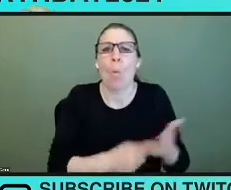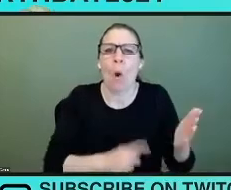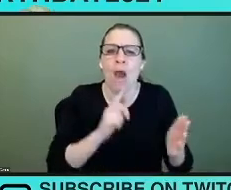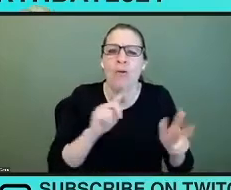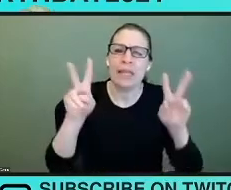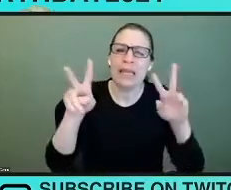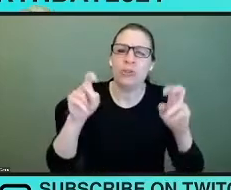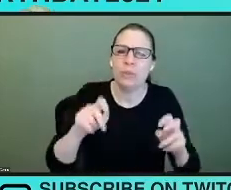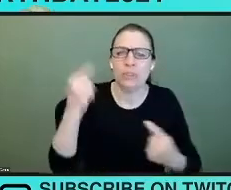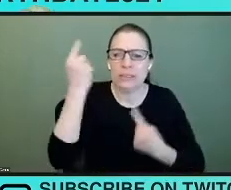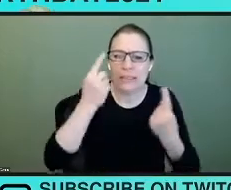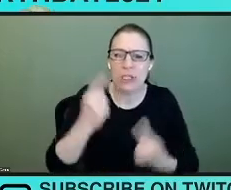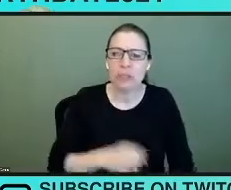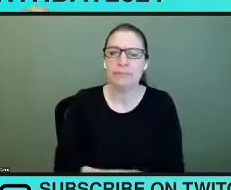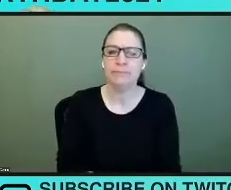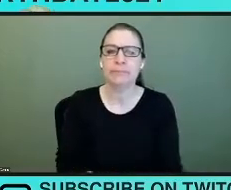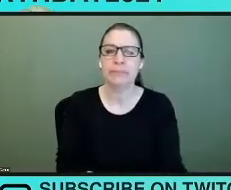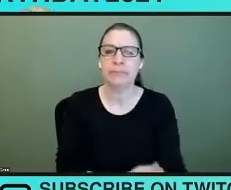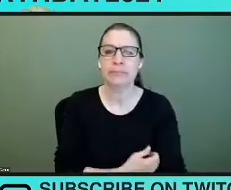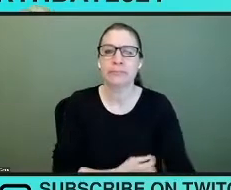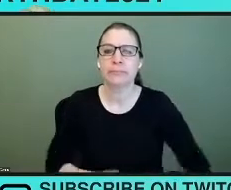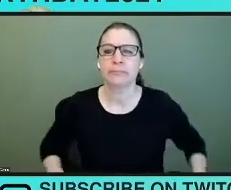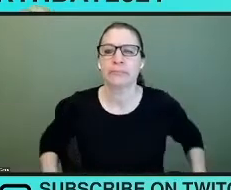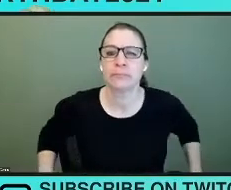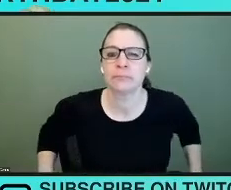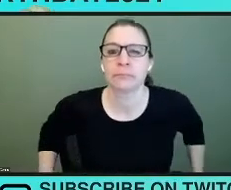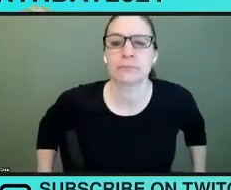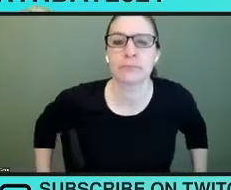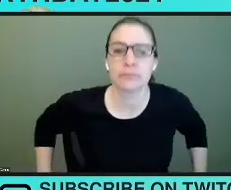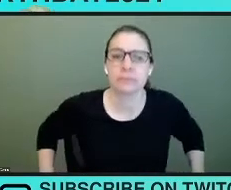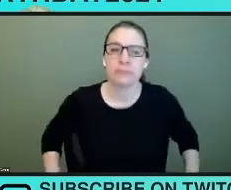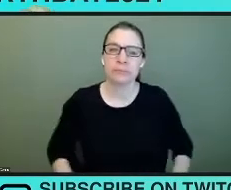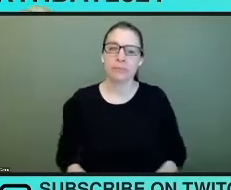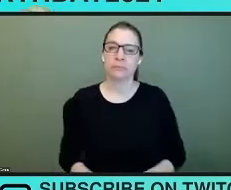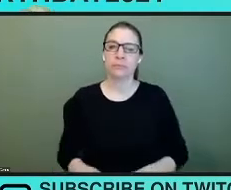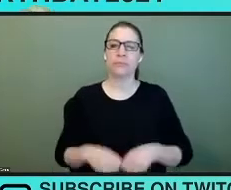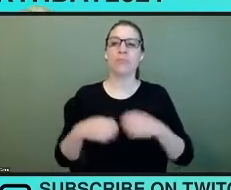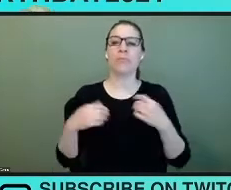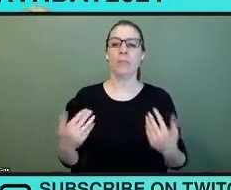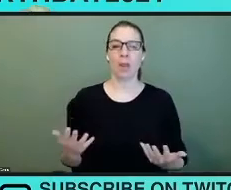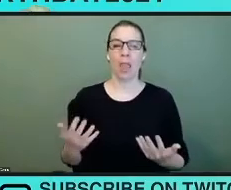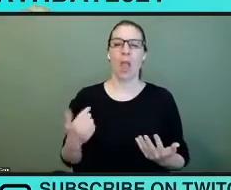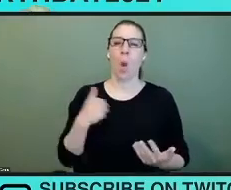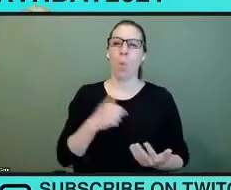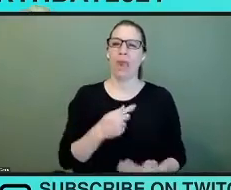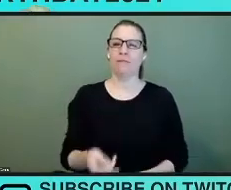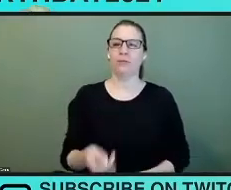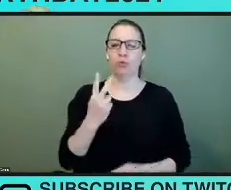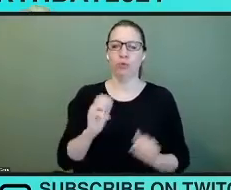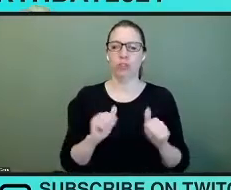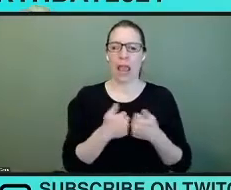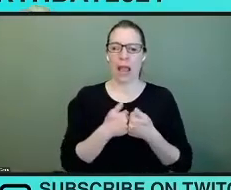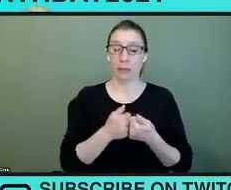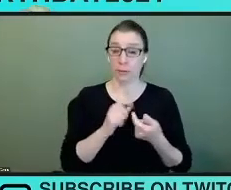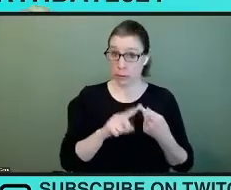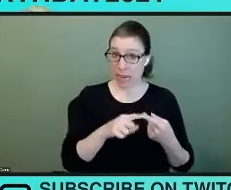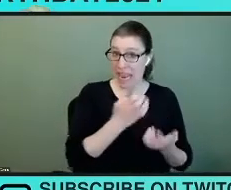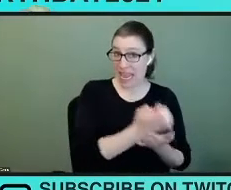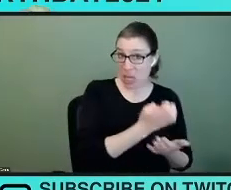Yeah, so the thing is a twofold challenge. You know, there is an economic challenge and there is a technical